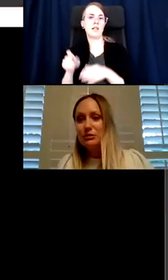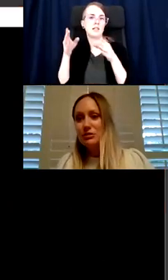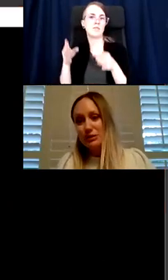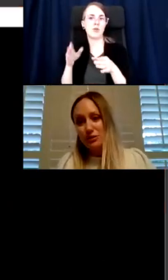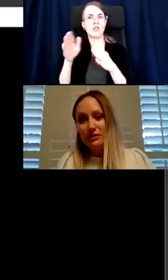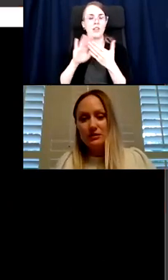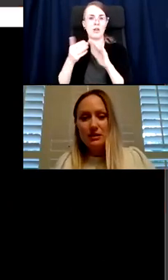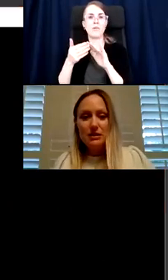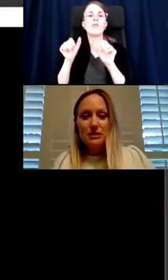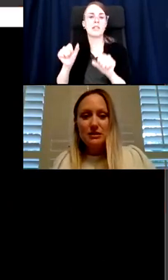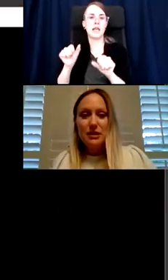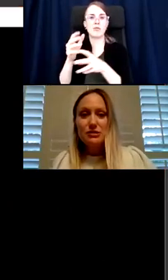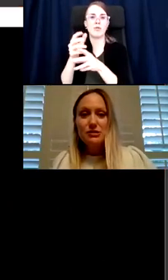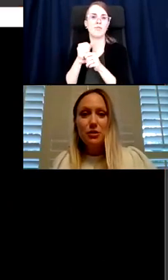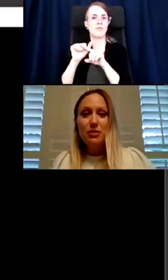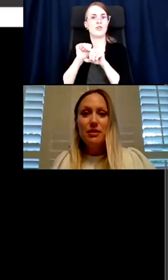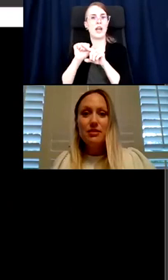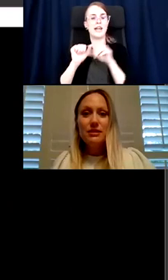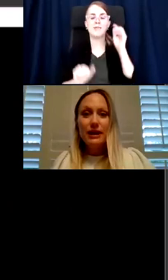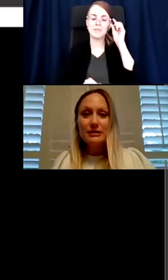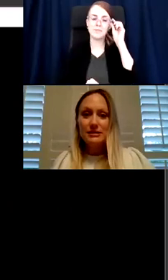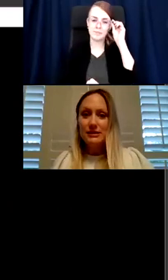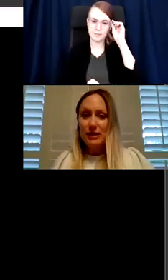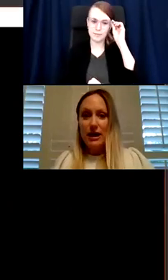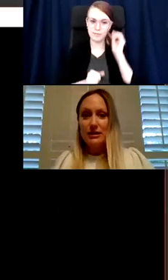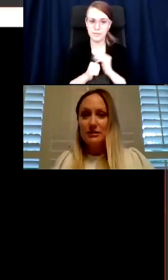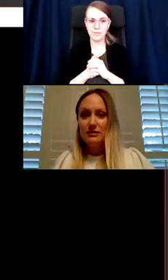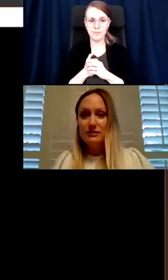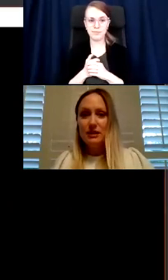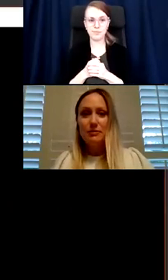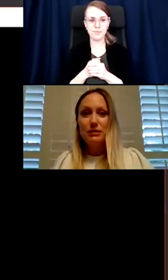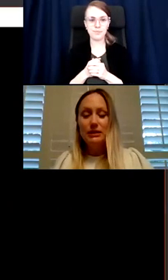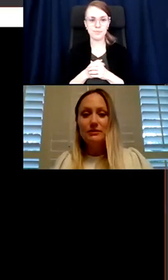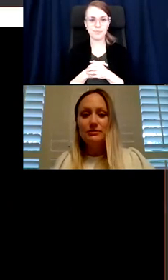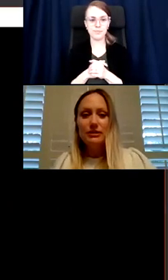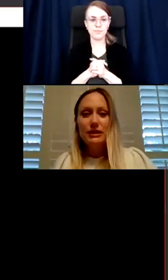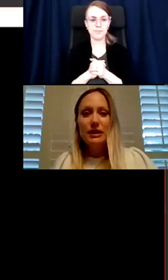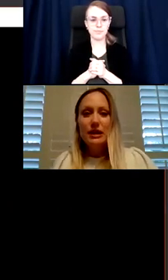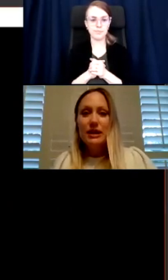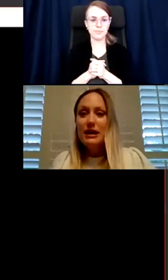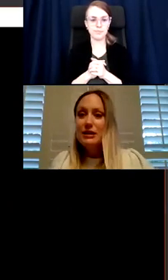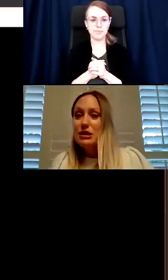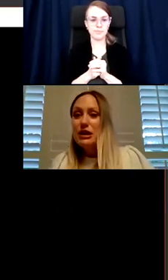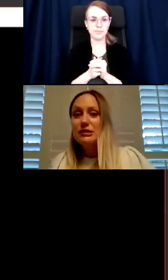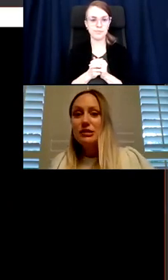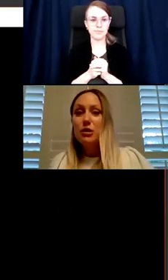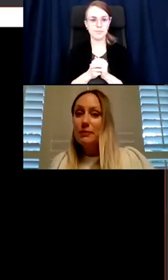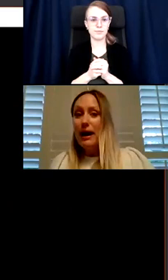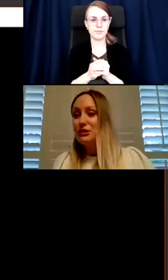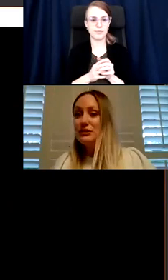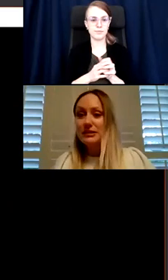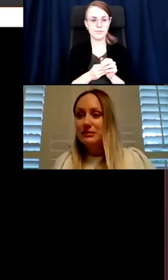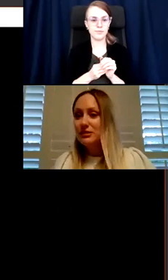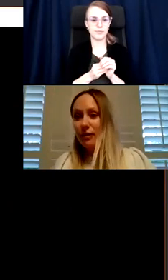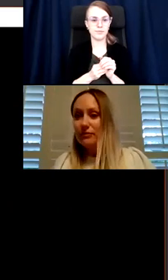is able to be trained. So then the next slide, I believe. So going